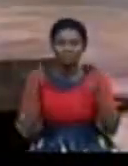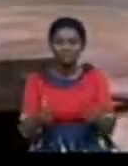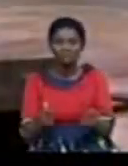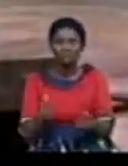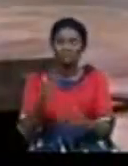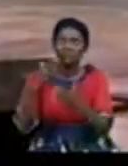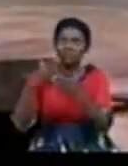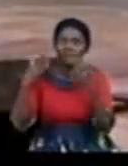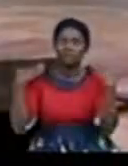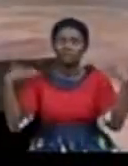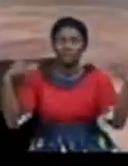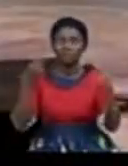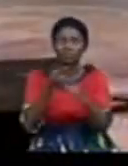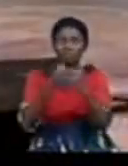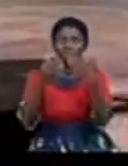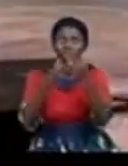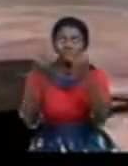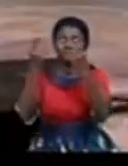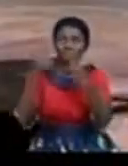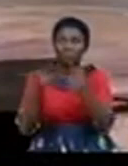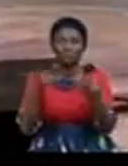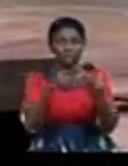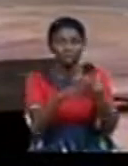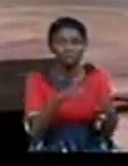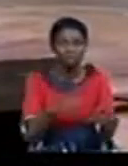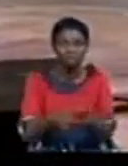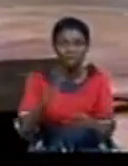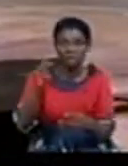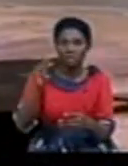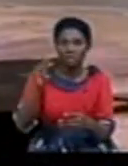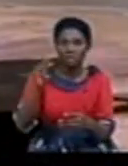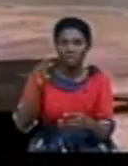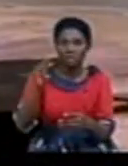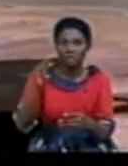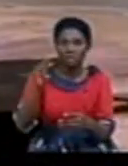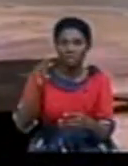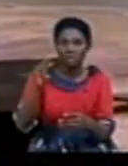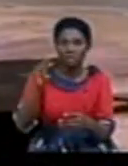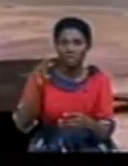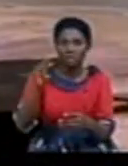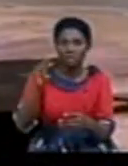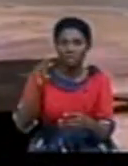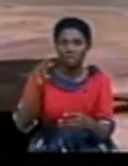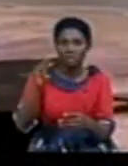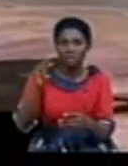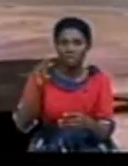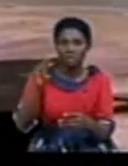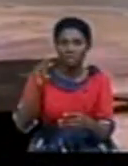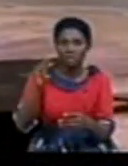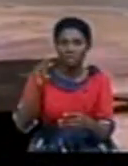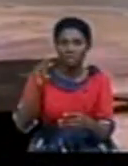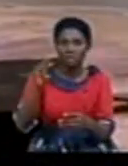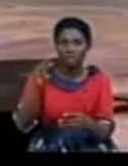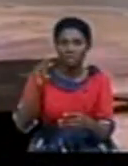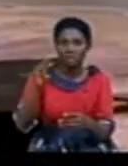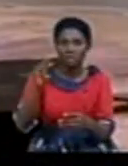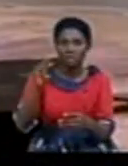from heaven and appeared unto Mary and said, "Hail Mary, you are favored